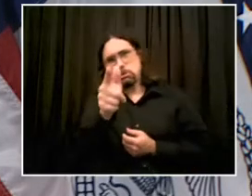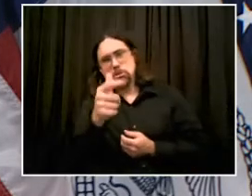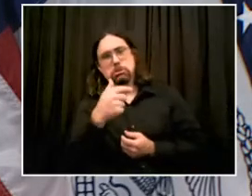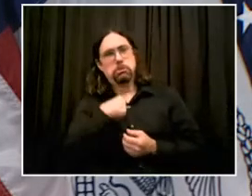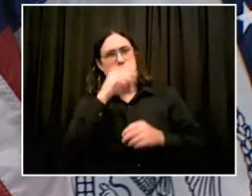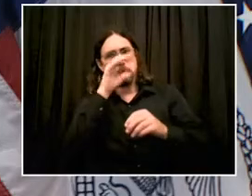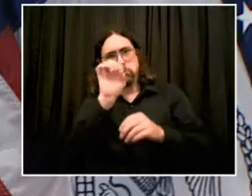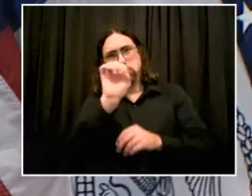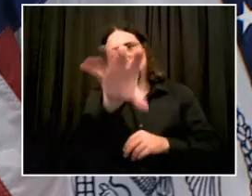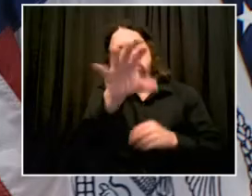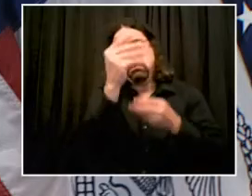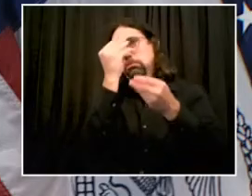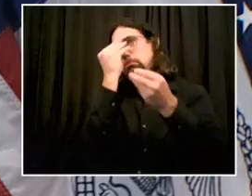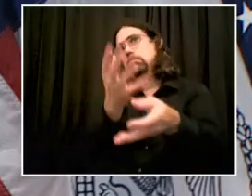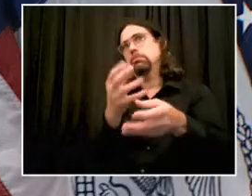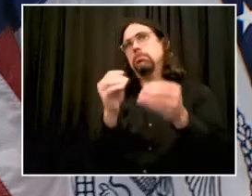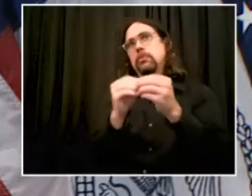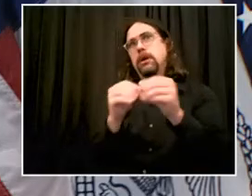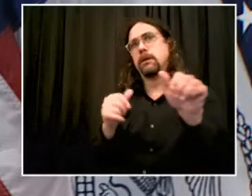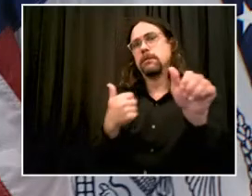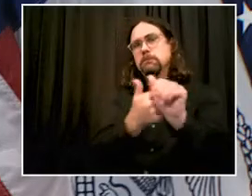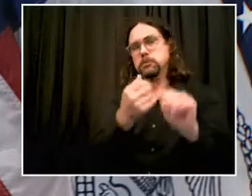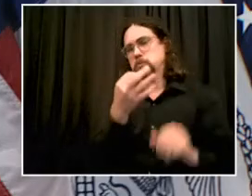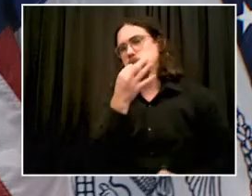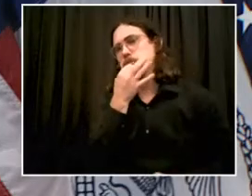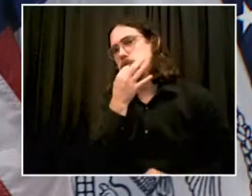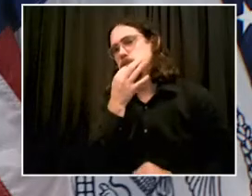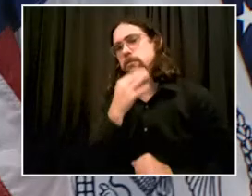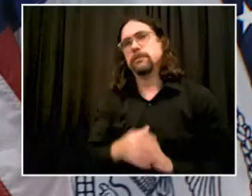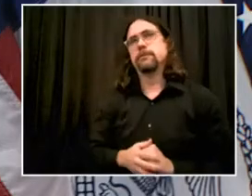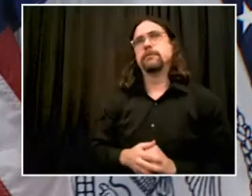legitimate balance issue that we're trying to address there.